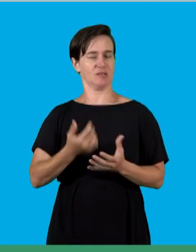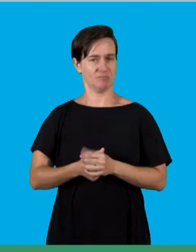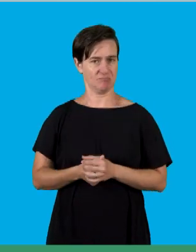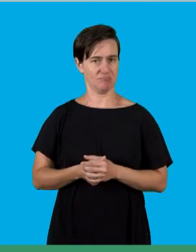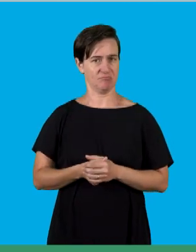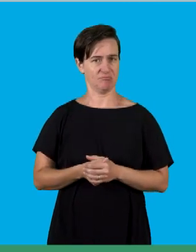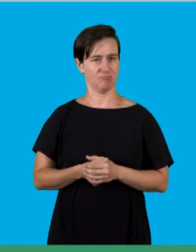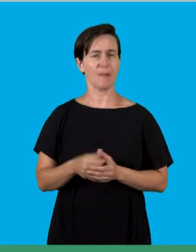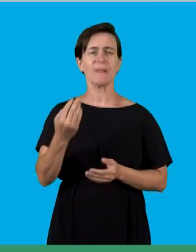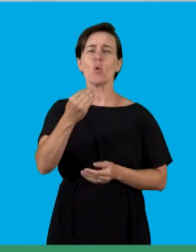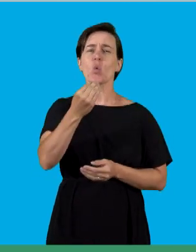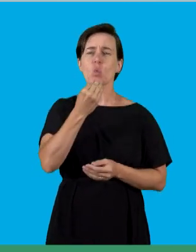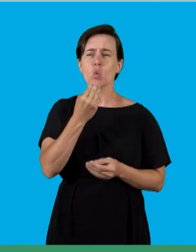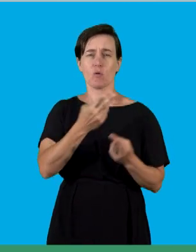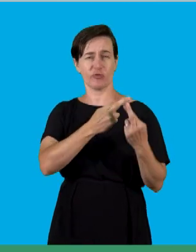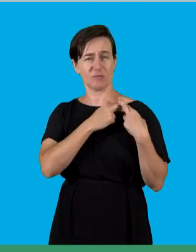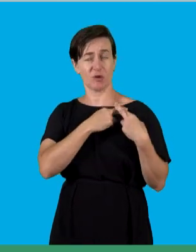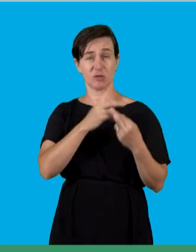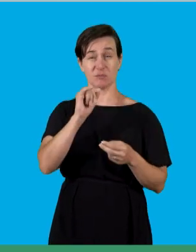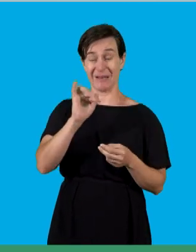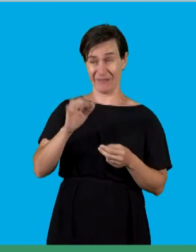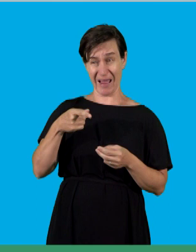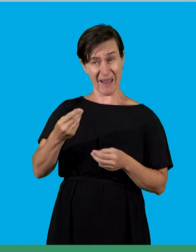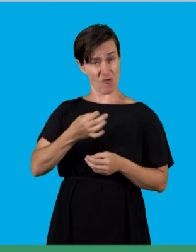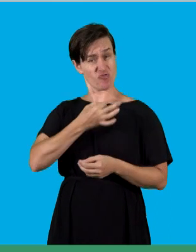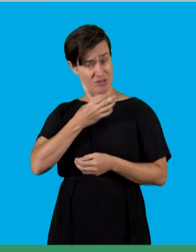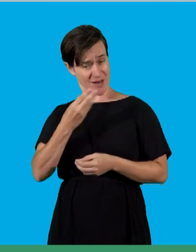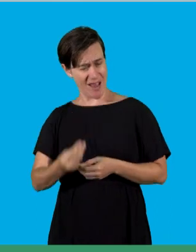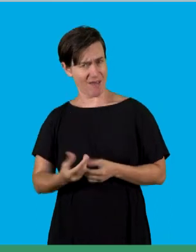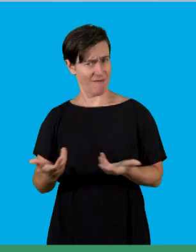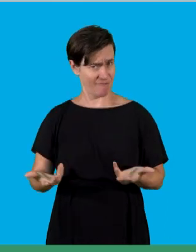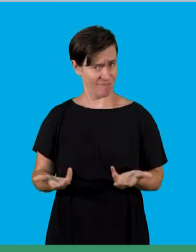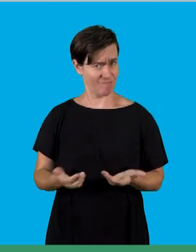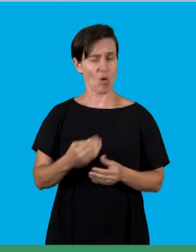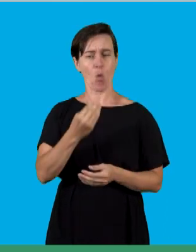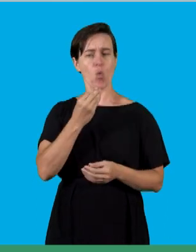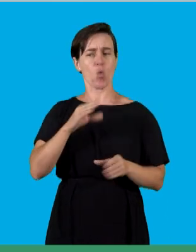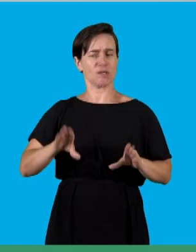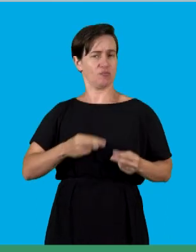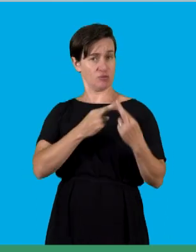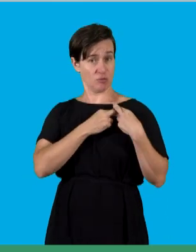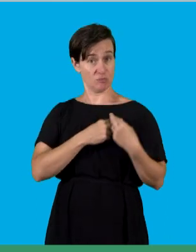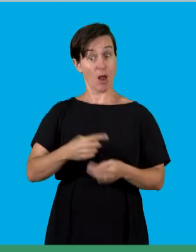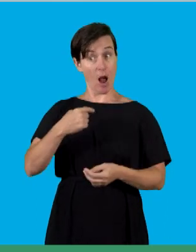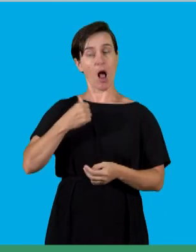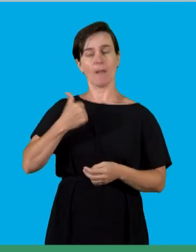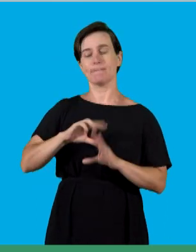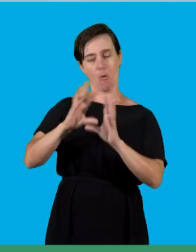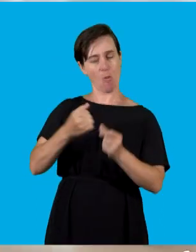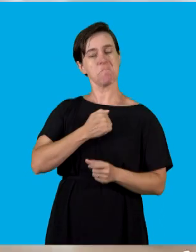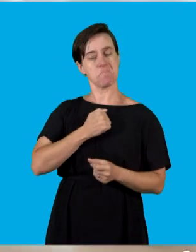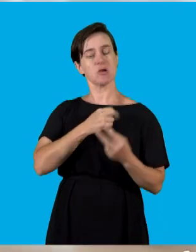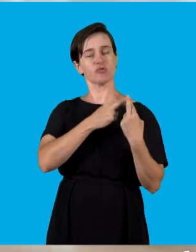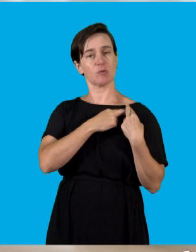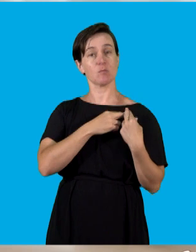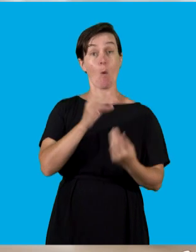at who is going to be responsible for all the risks that are going to be incurred in the business. Do you want to bear the